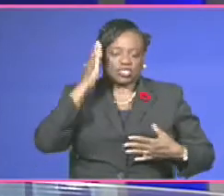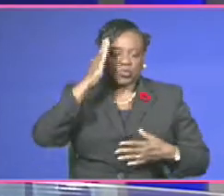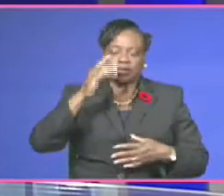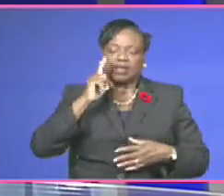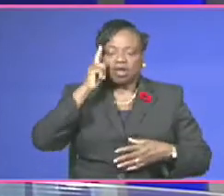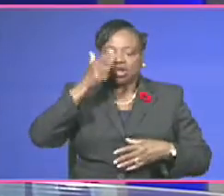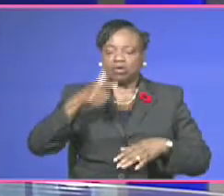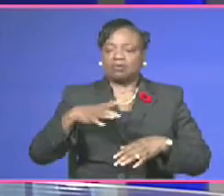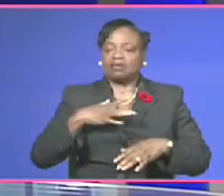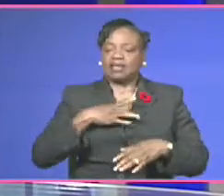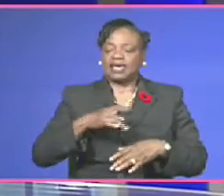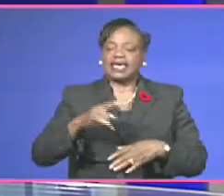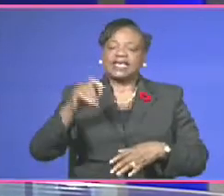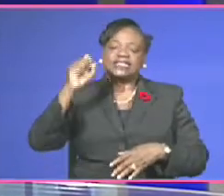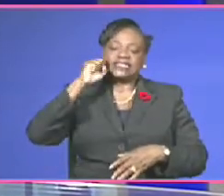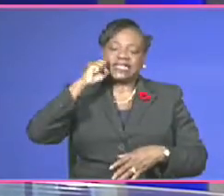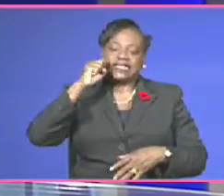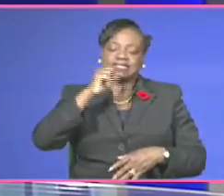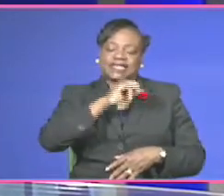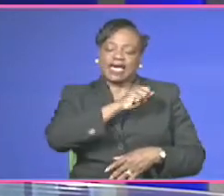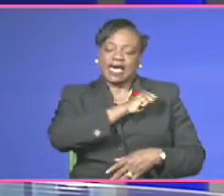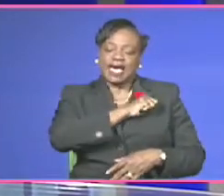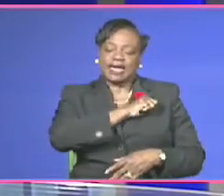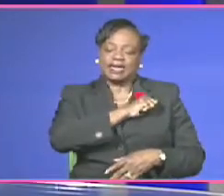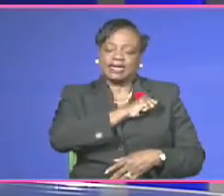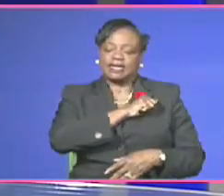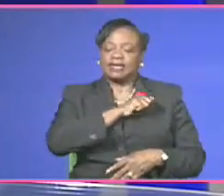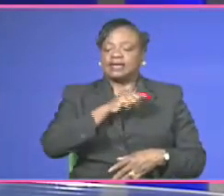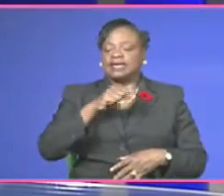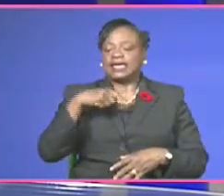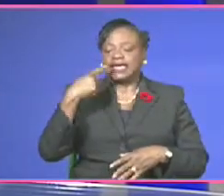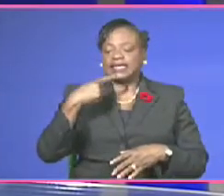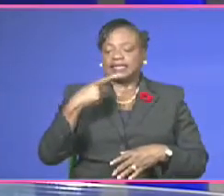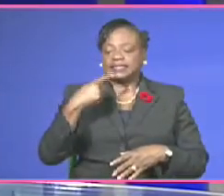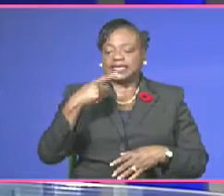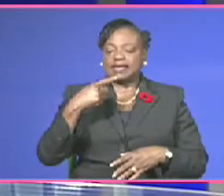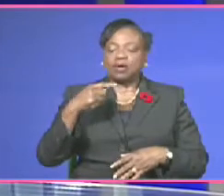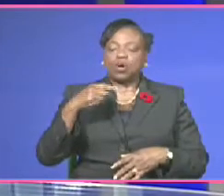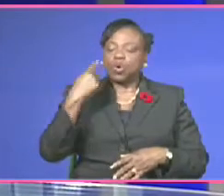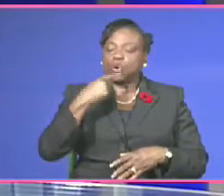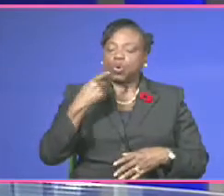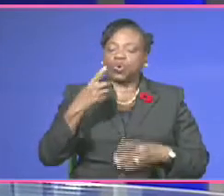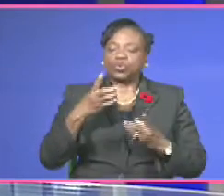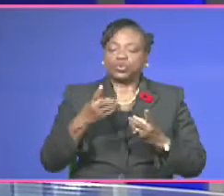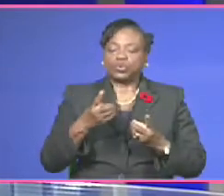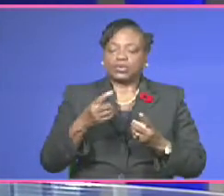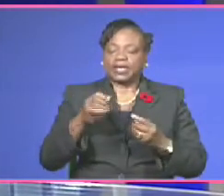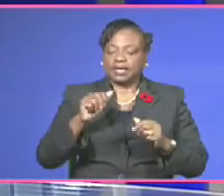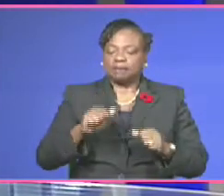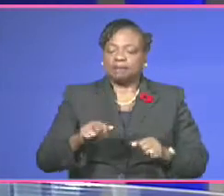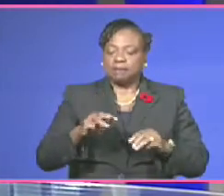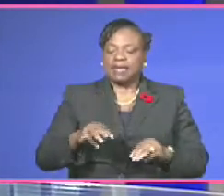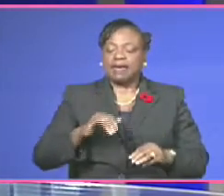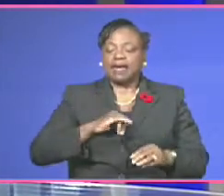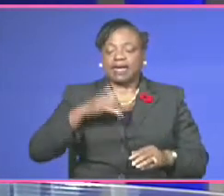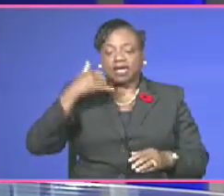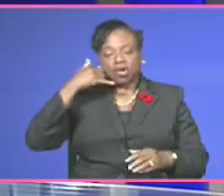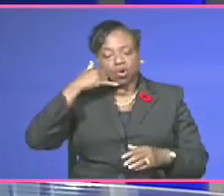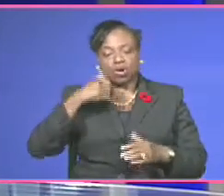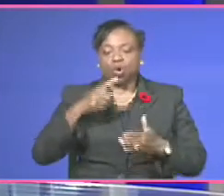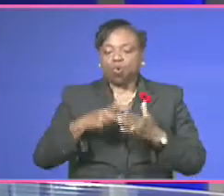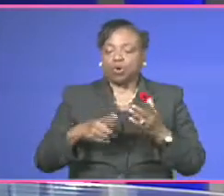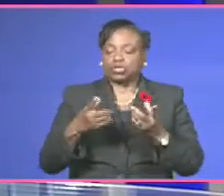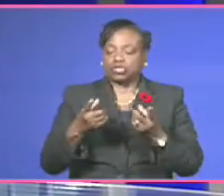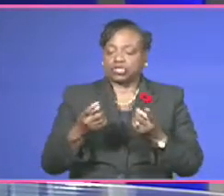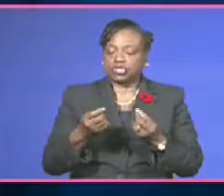Adderley tells us in this edition of Who Do I Call, what you may want to consider doing when it regards breast